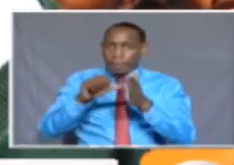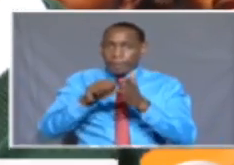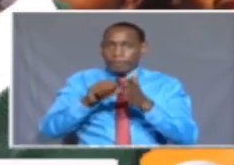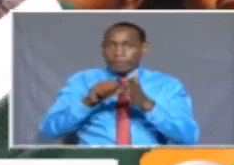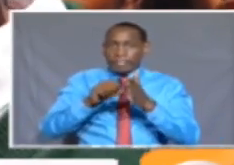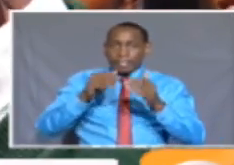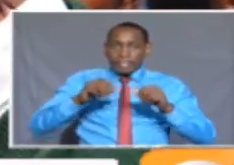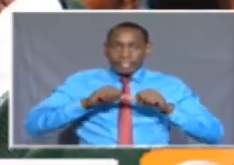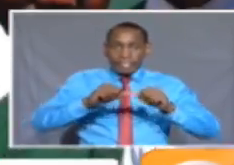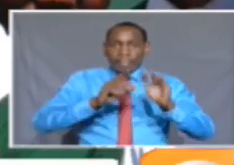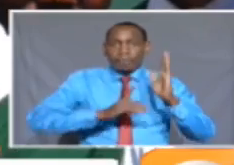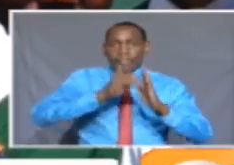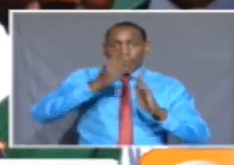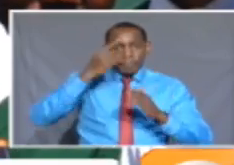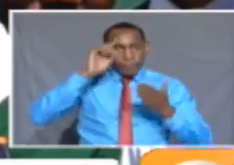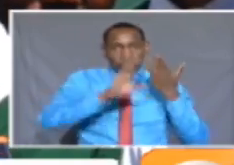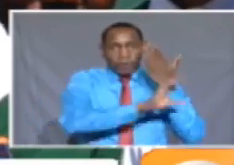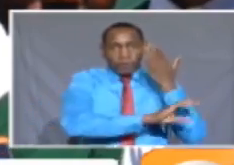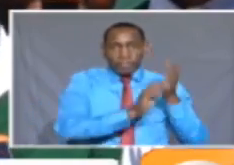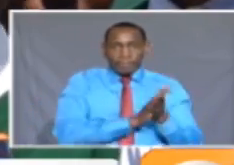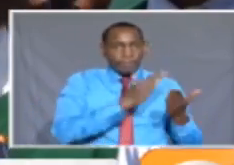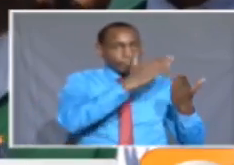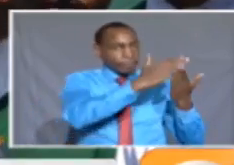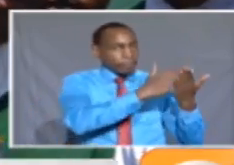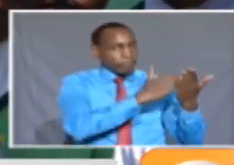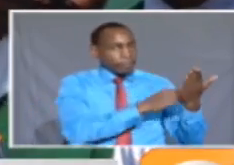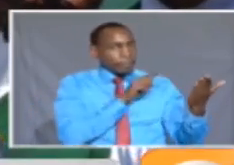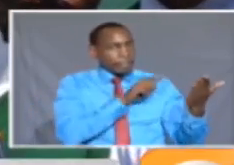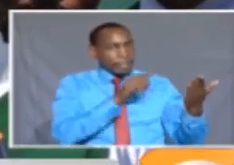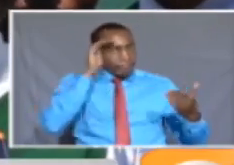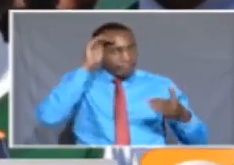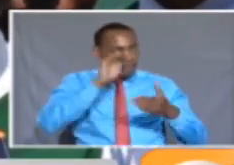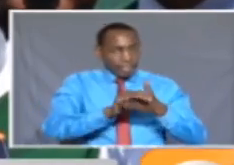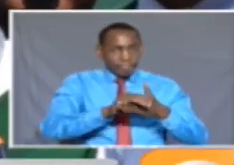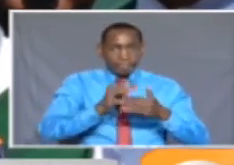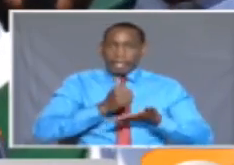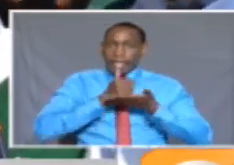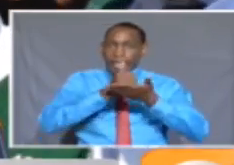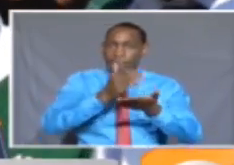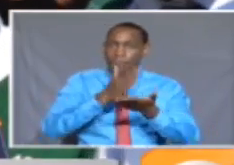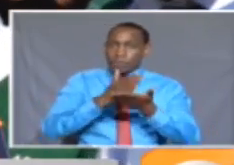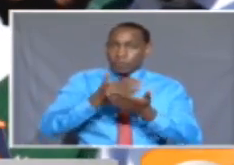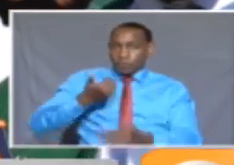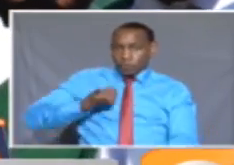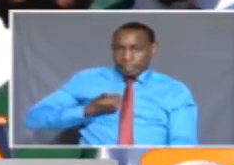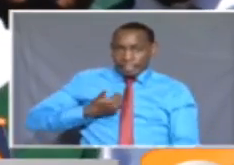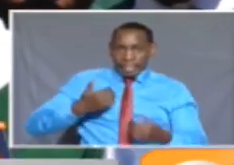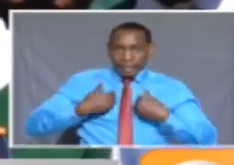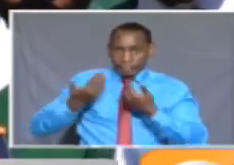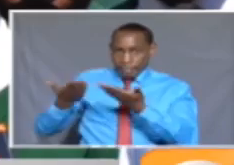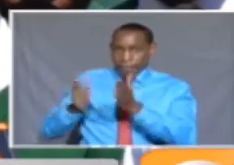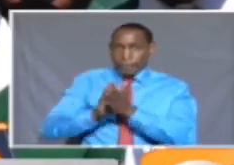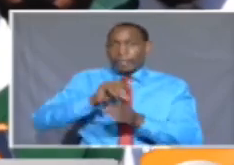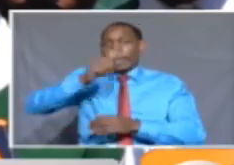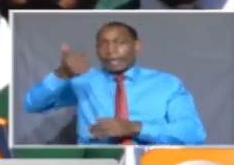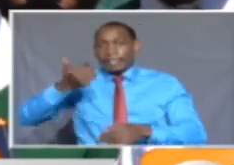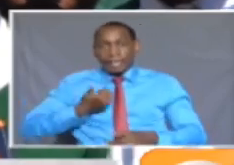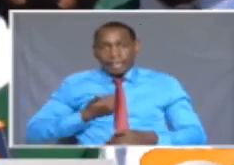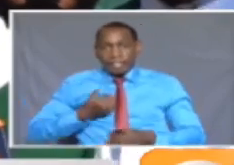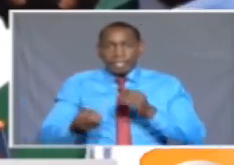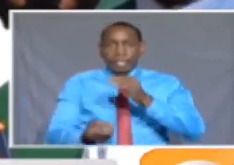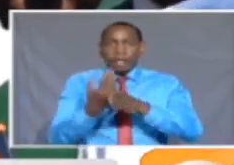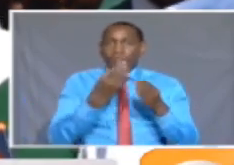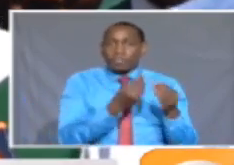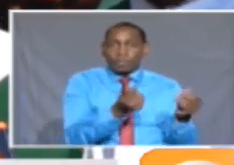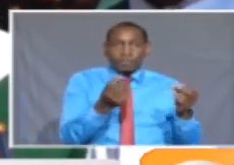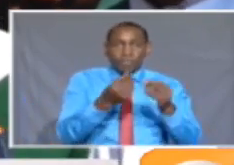sustainable development for our country. It's a program that we believe will go a long way in helping the girls that we have here and others to be able to come with